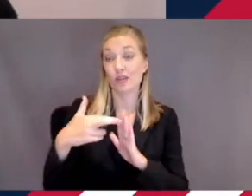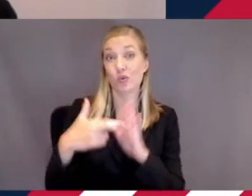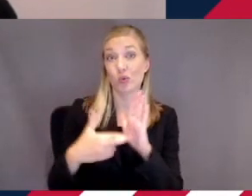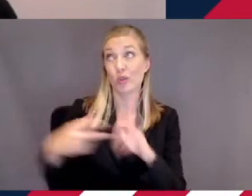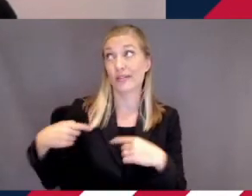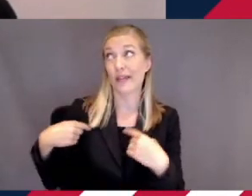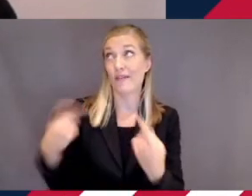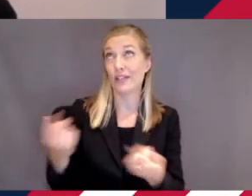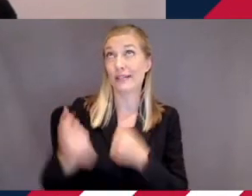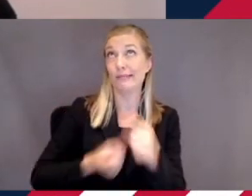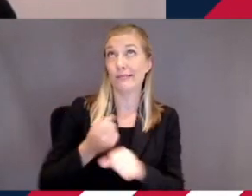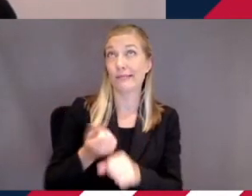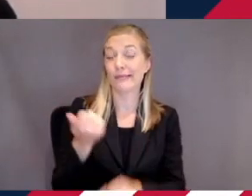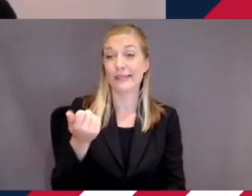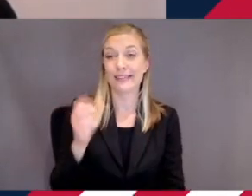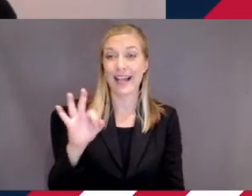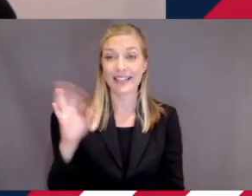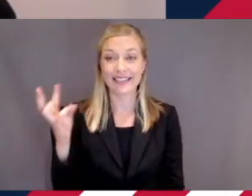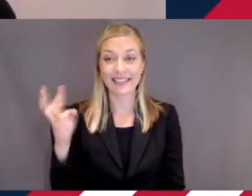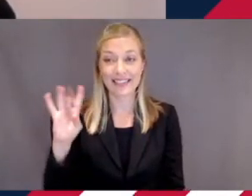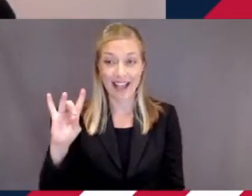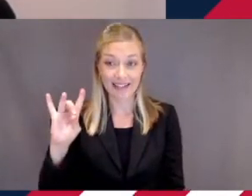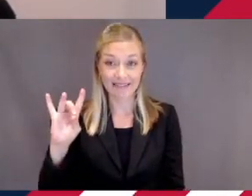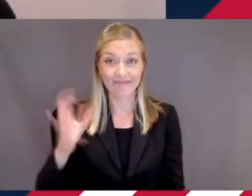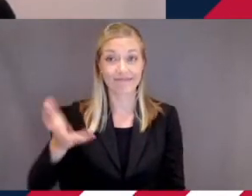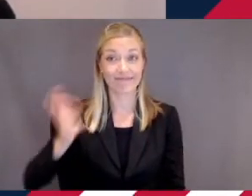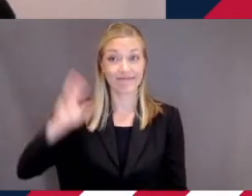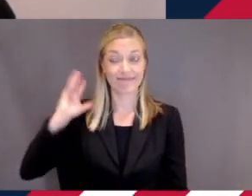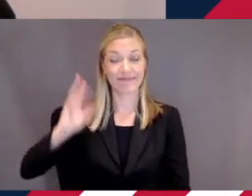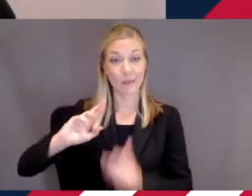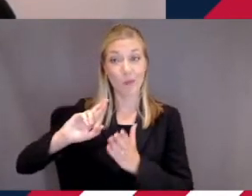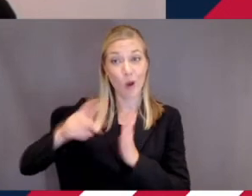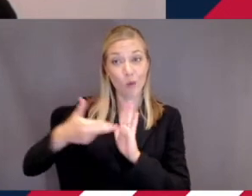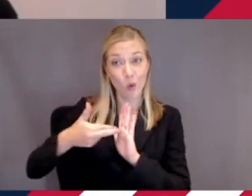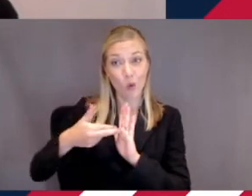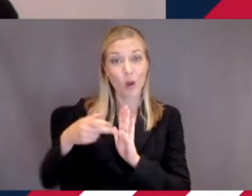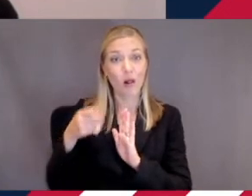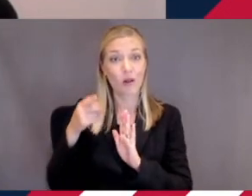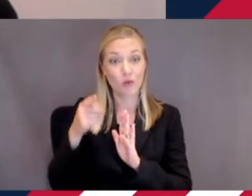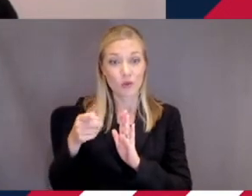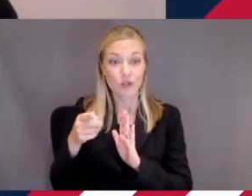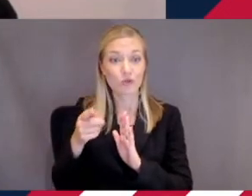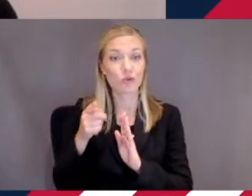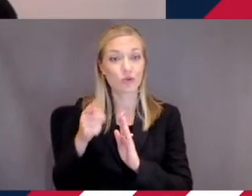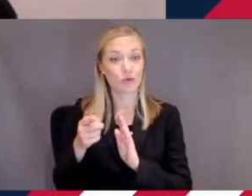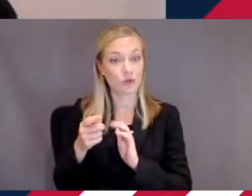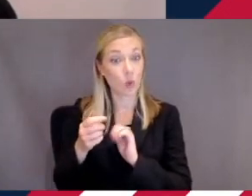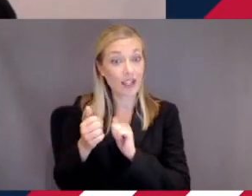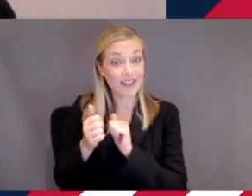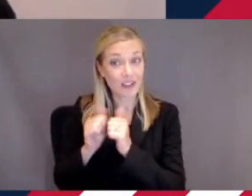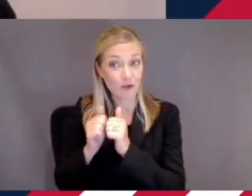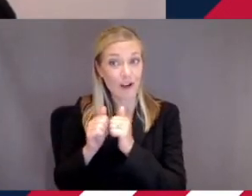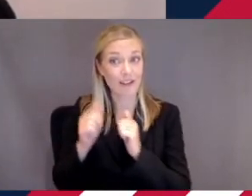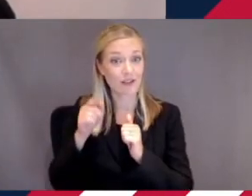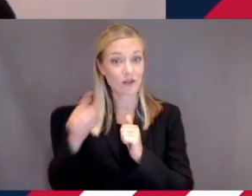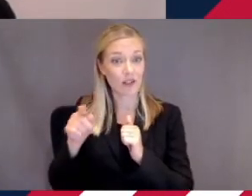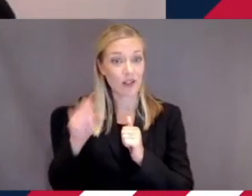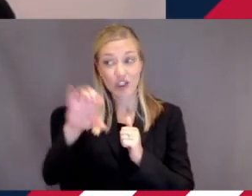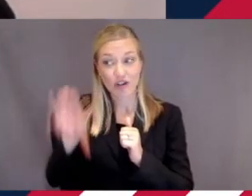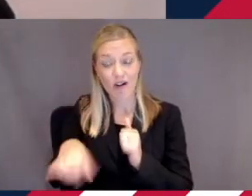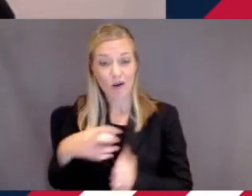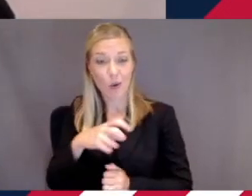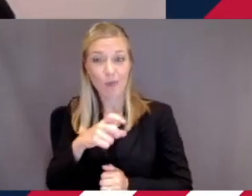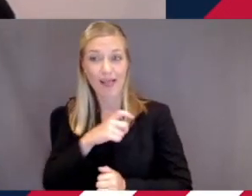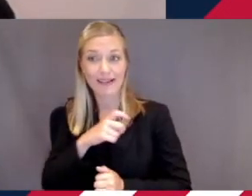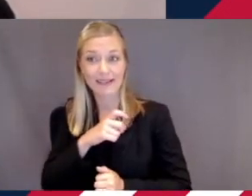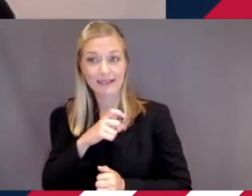1968, when my role was to run faster than the Chicago police. And then 1969, when I testified